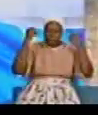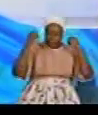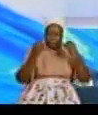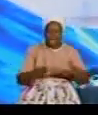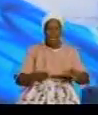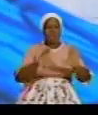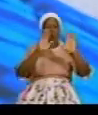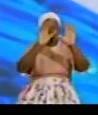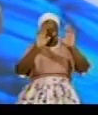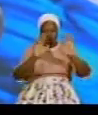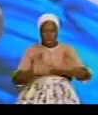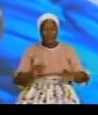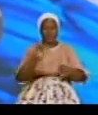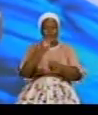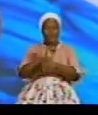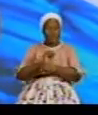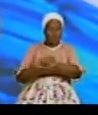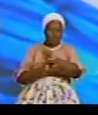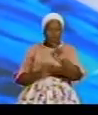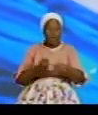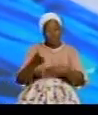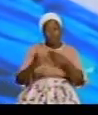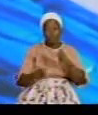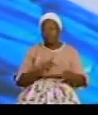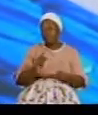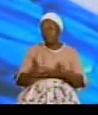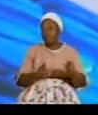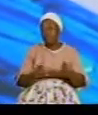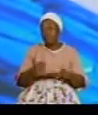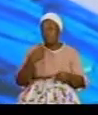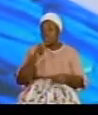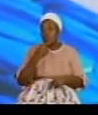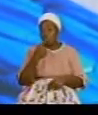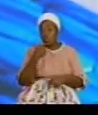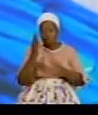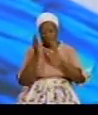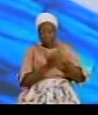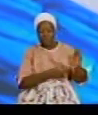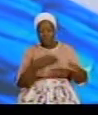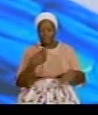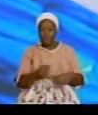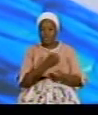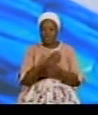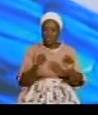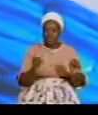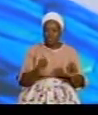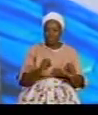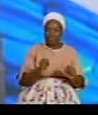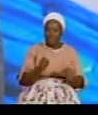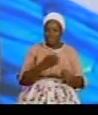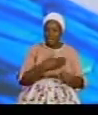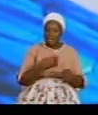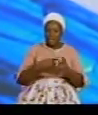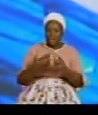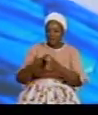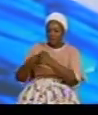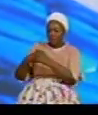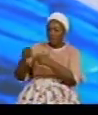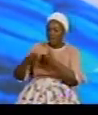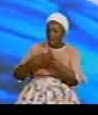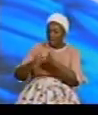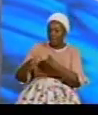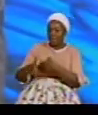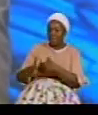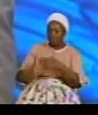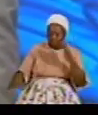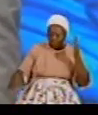wonderful works. There are people who neglect their salvation and they run after casting